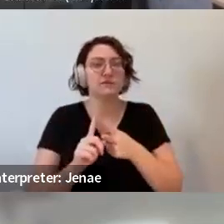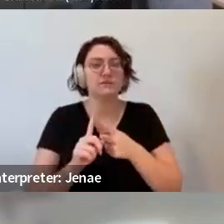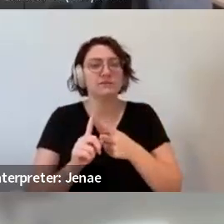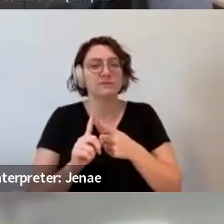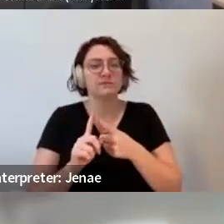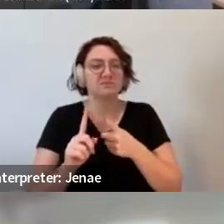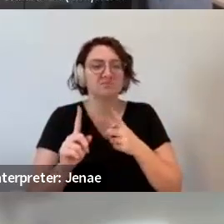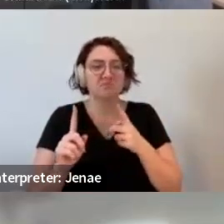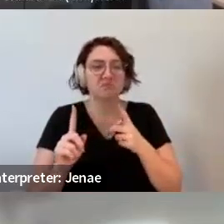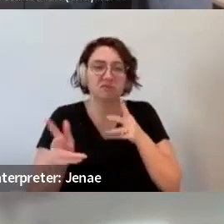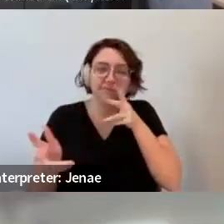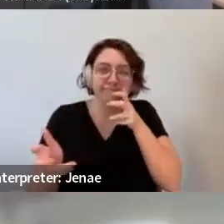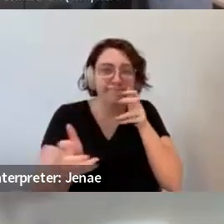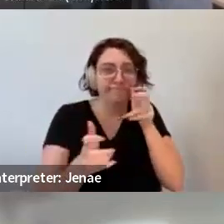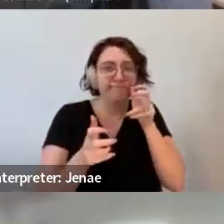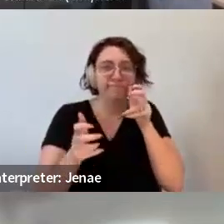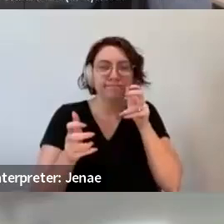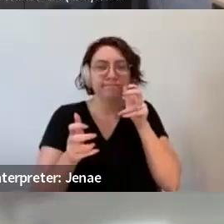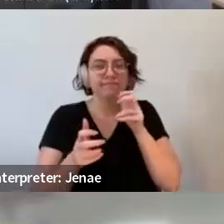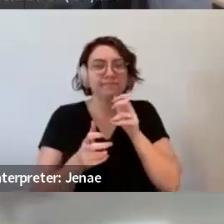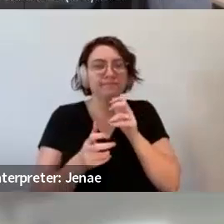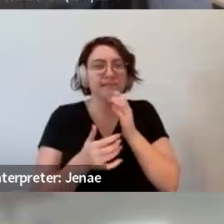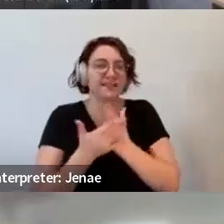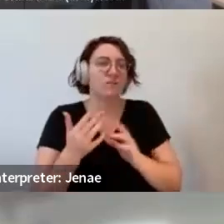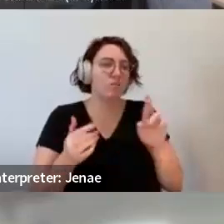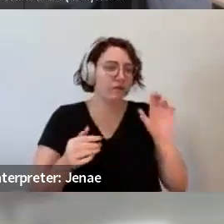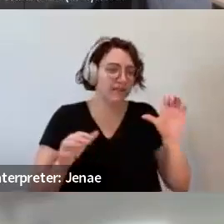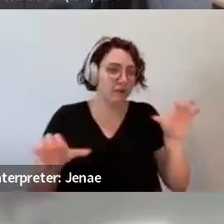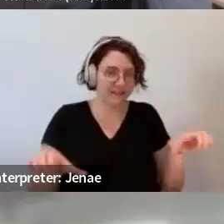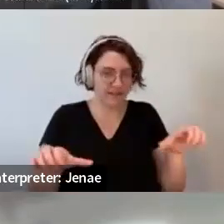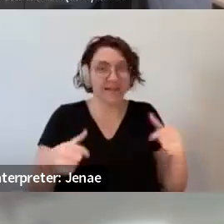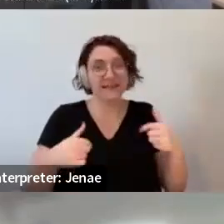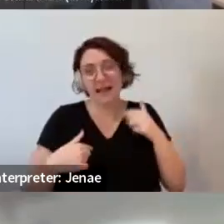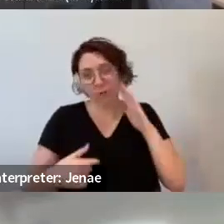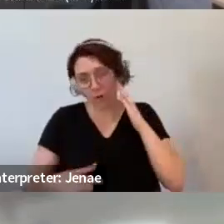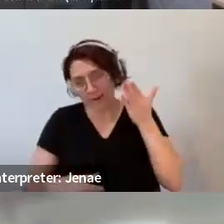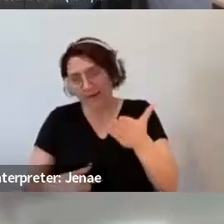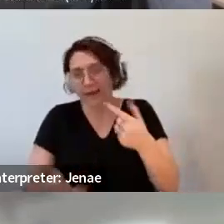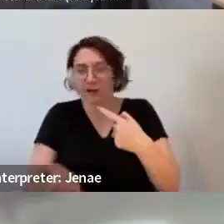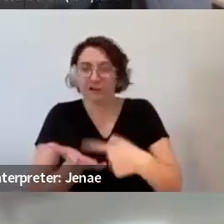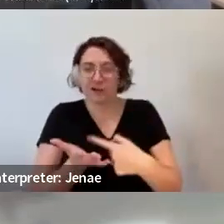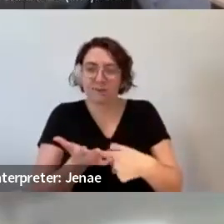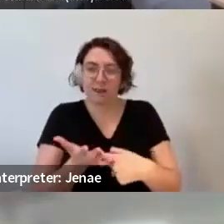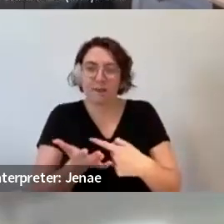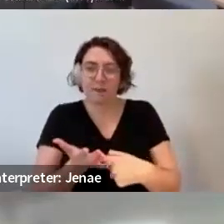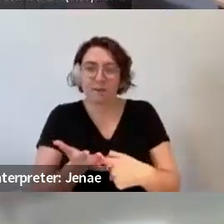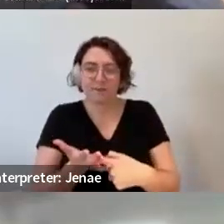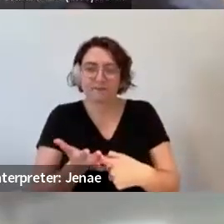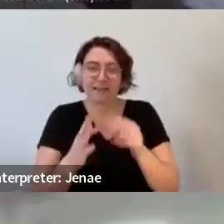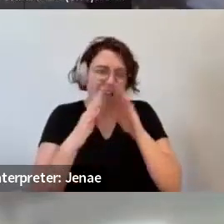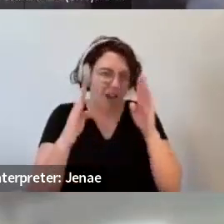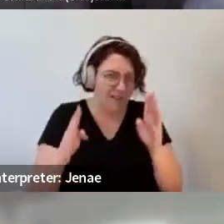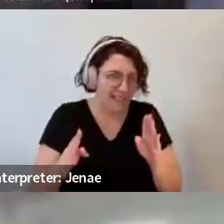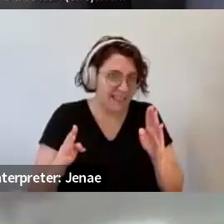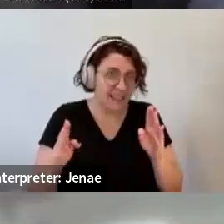hear about some regional center activities. I know I'll be there talking about housing, I'm